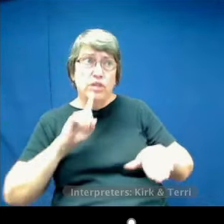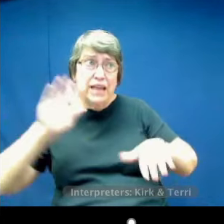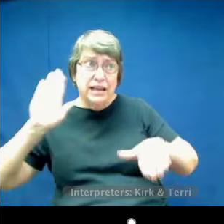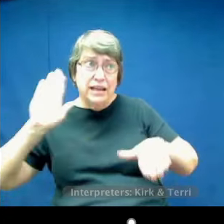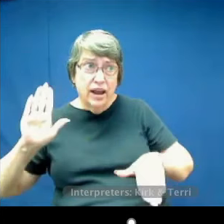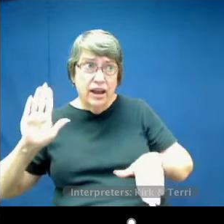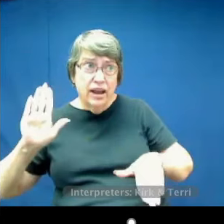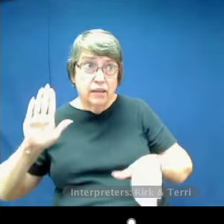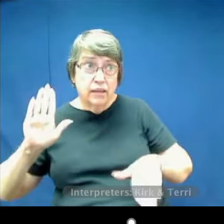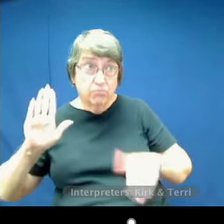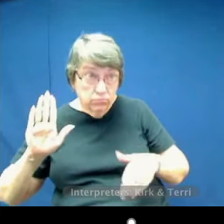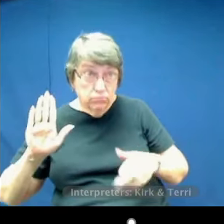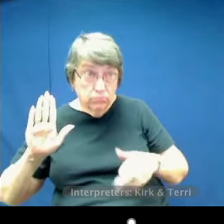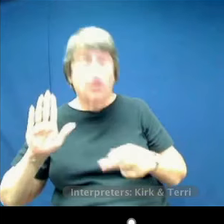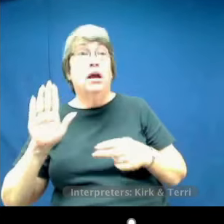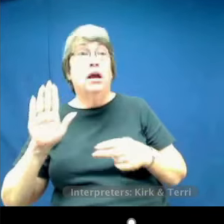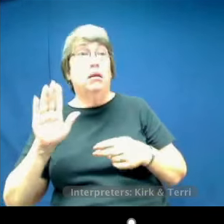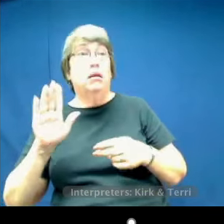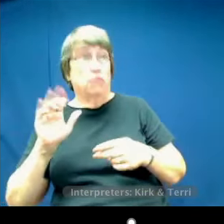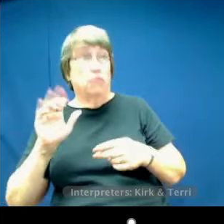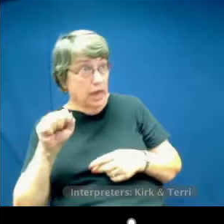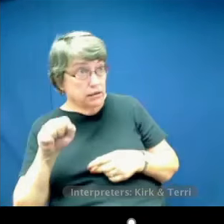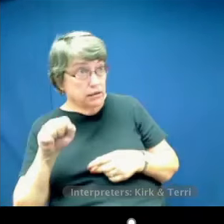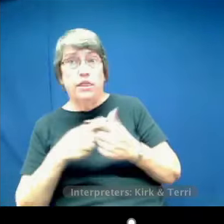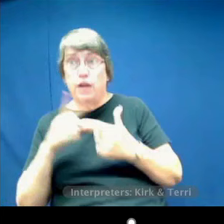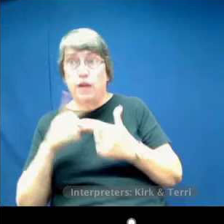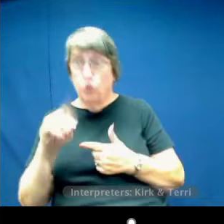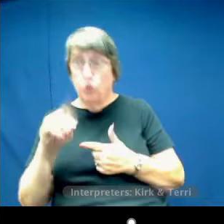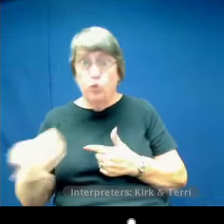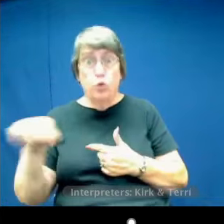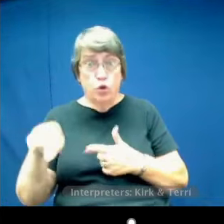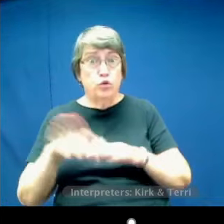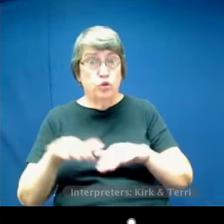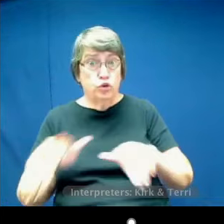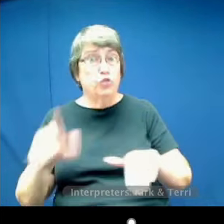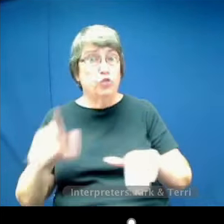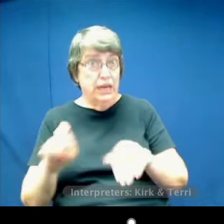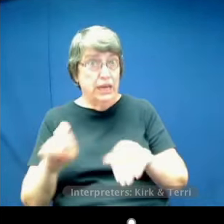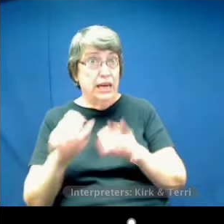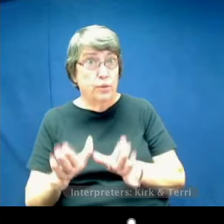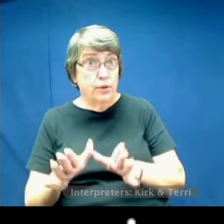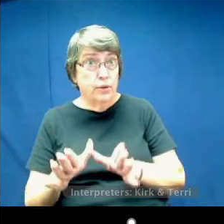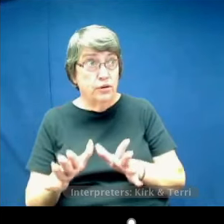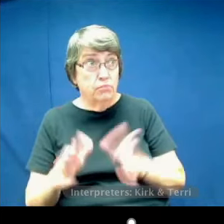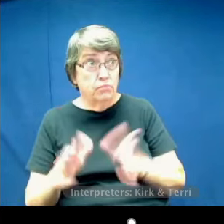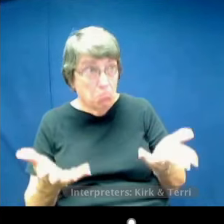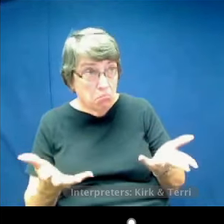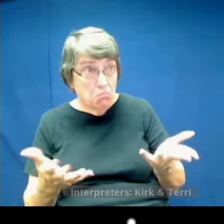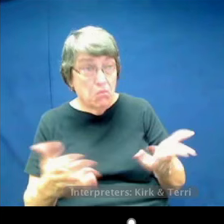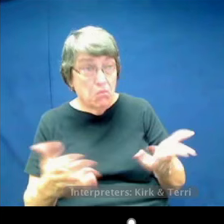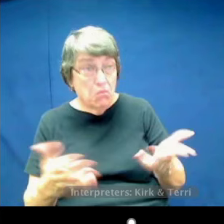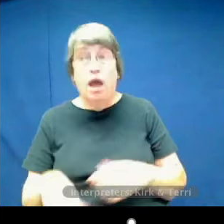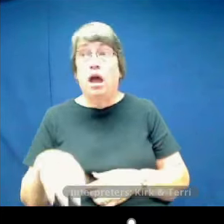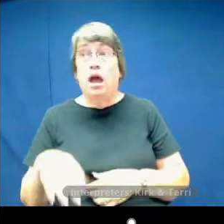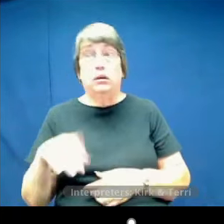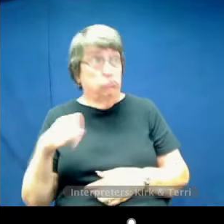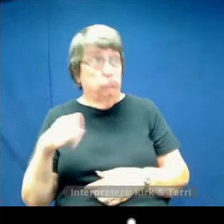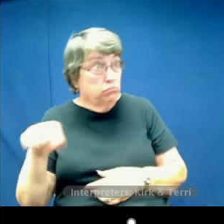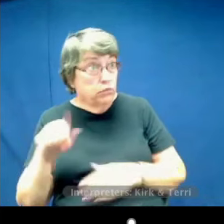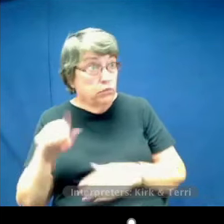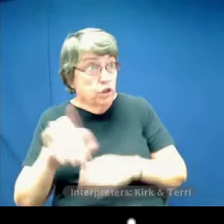and if they have attorneys, which we'll come back to. But this impacts staffing because of the need for